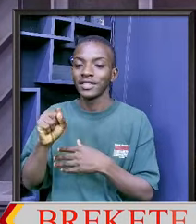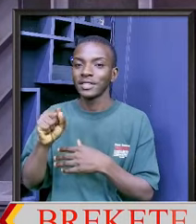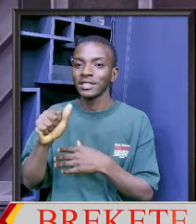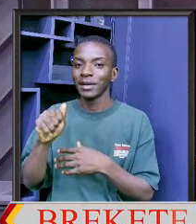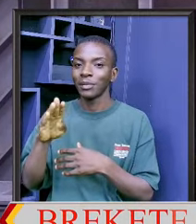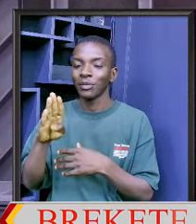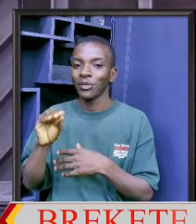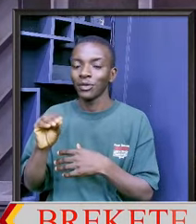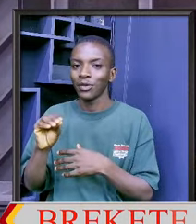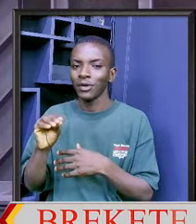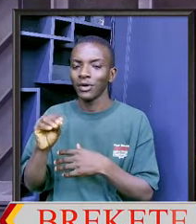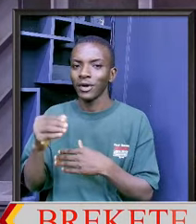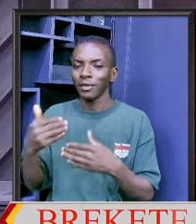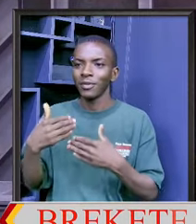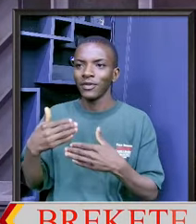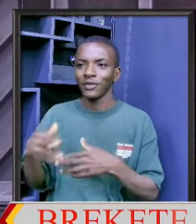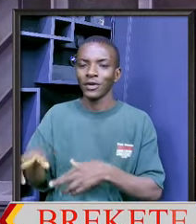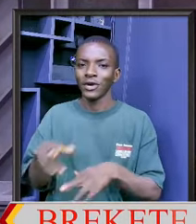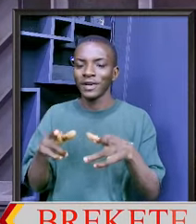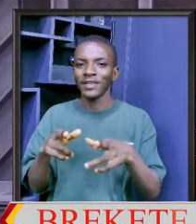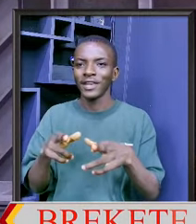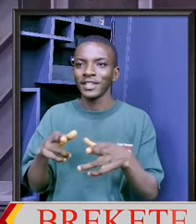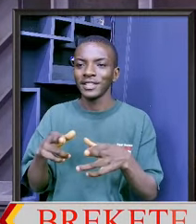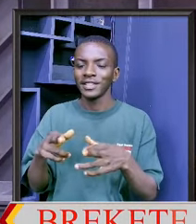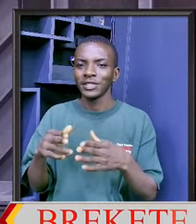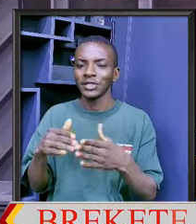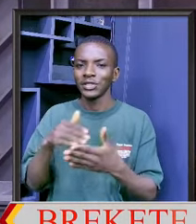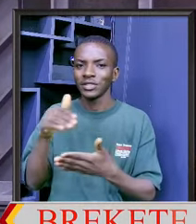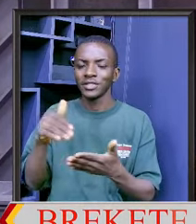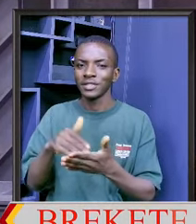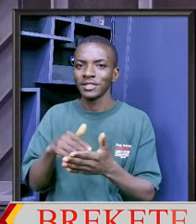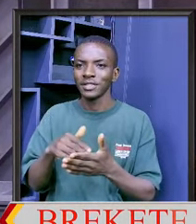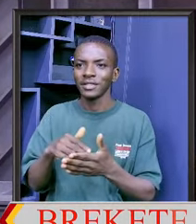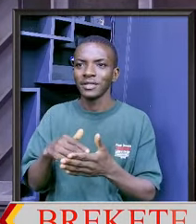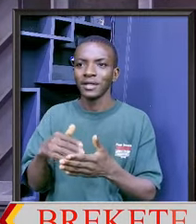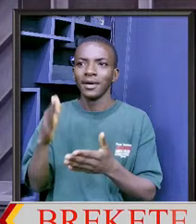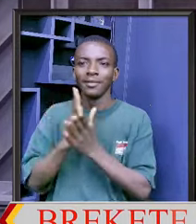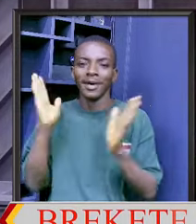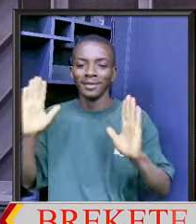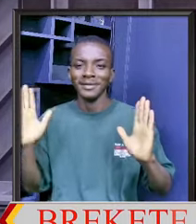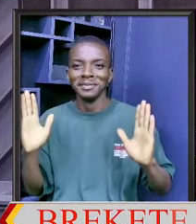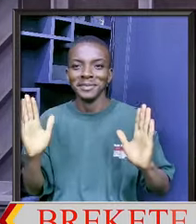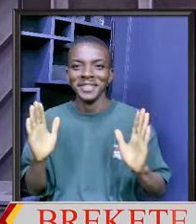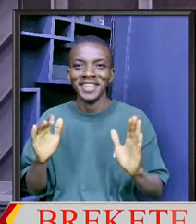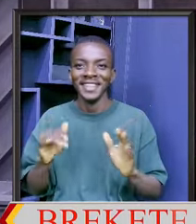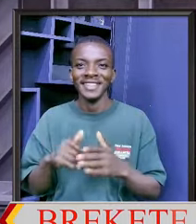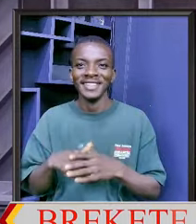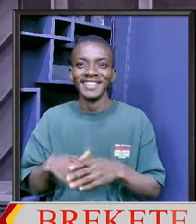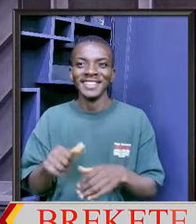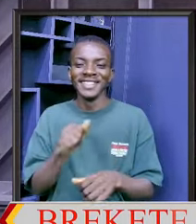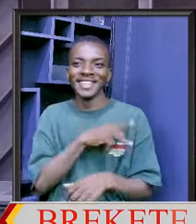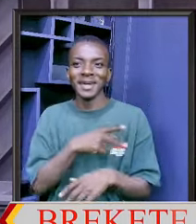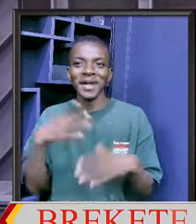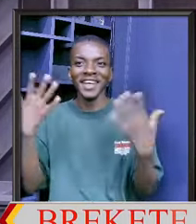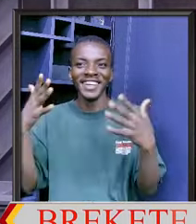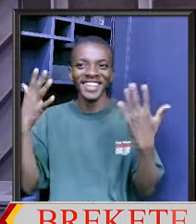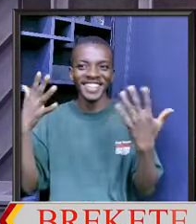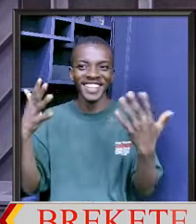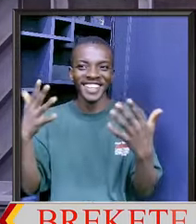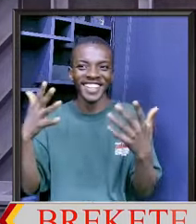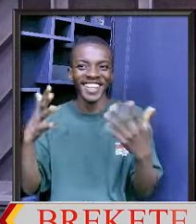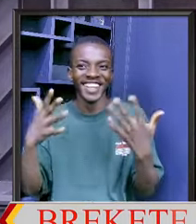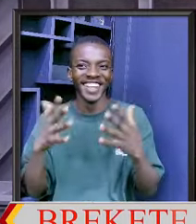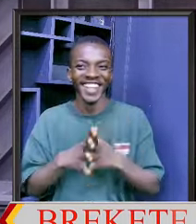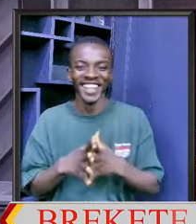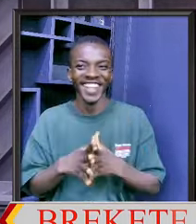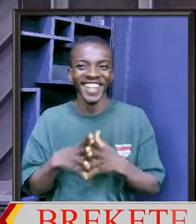Sabontesha? Yes. Before refinery? Bam. Angwamboro, where they... Hey, let's appreciate